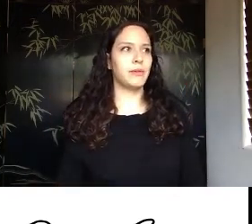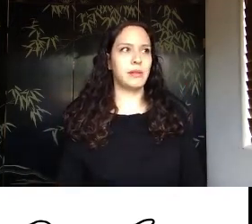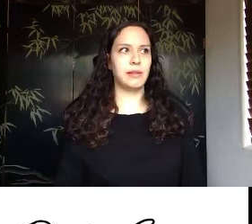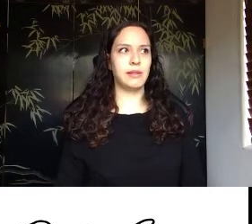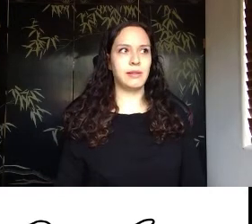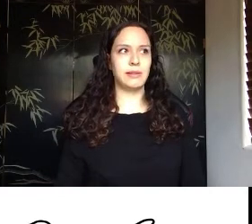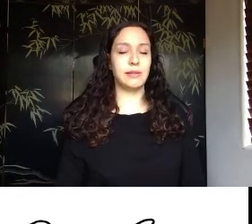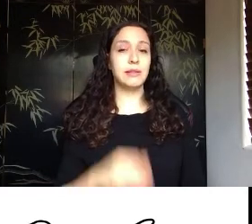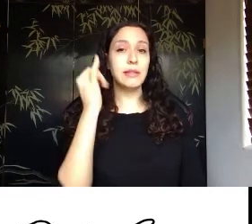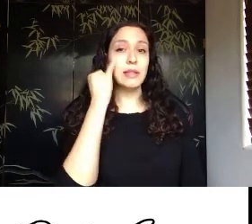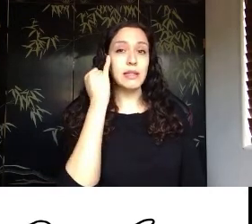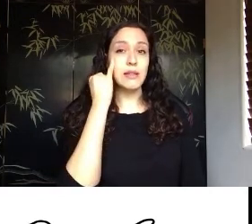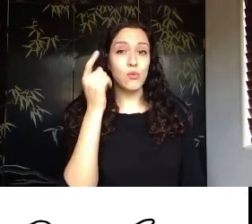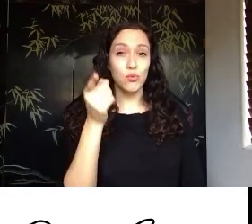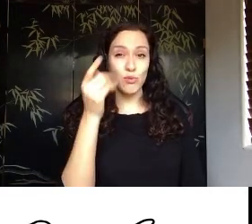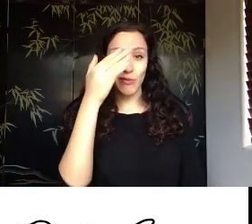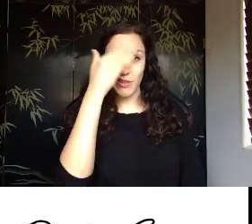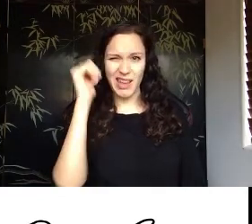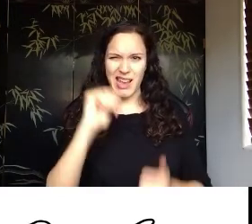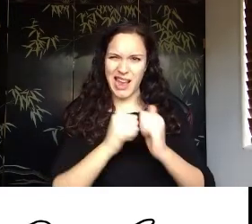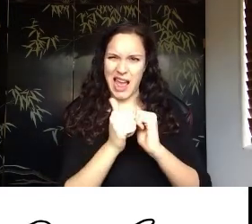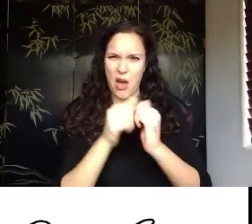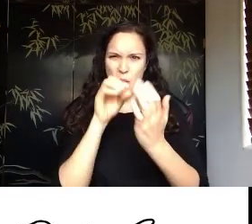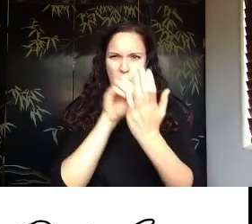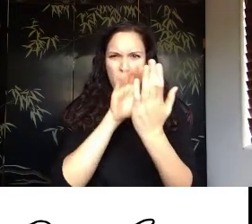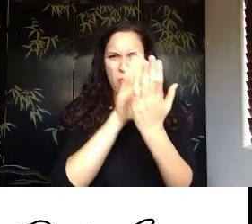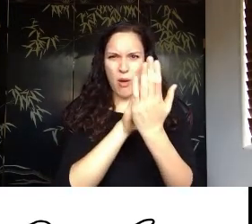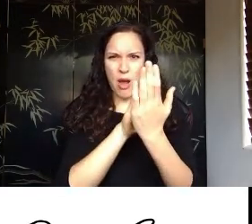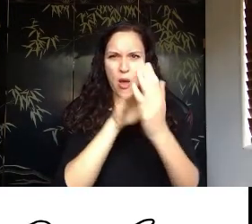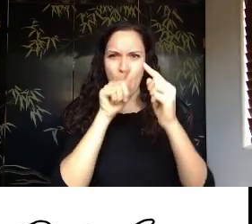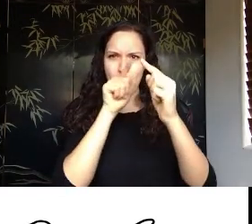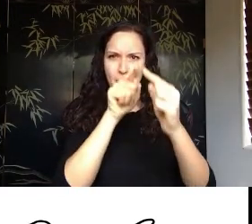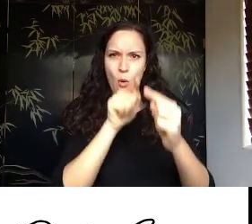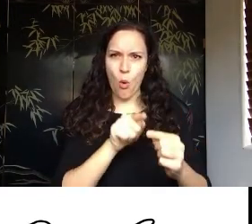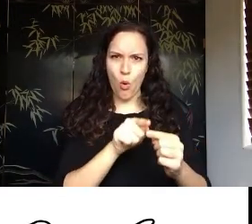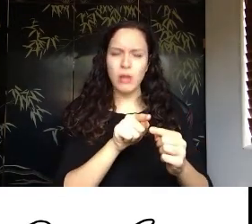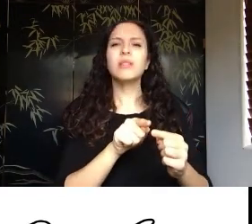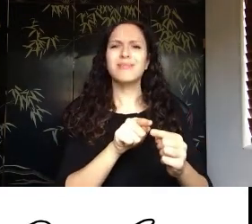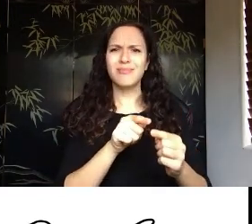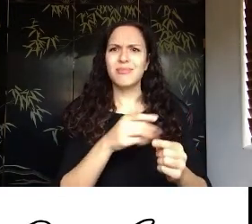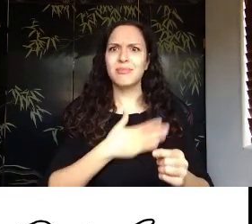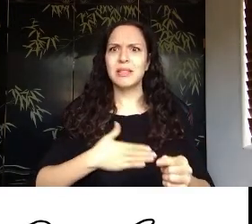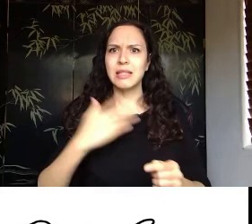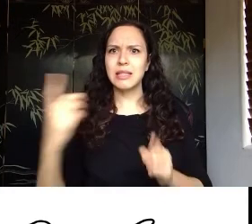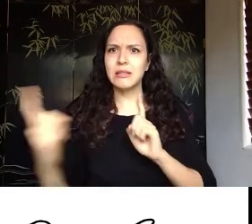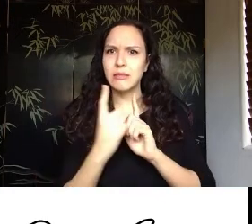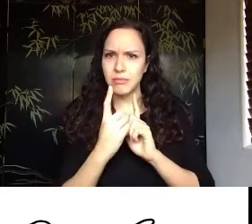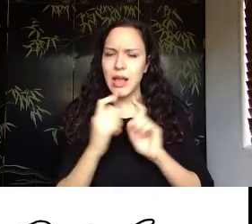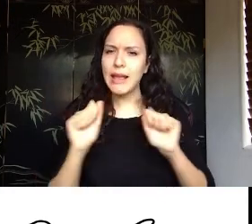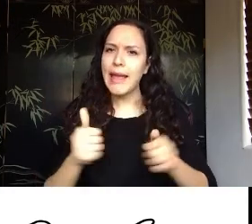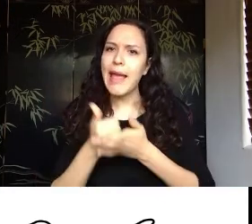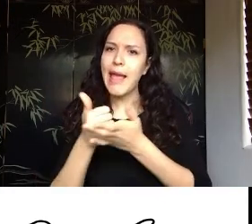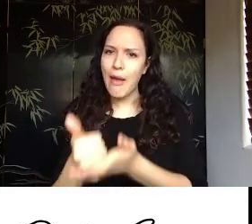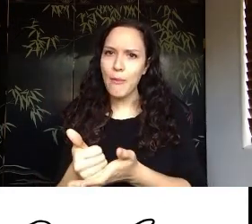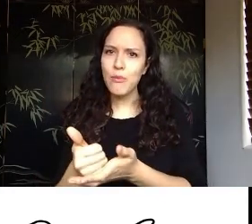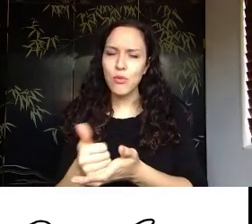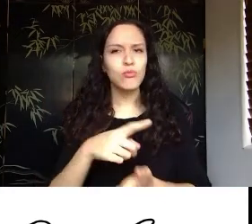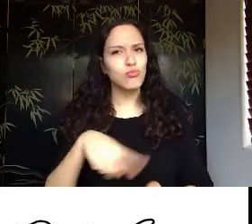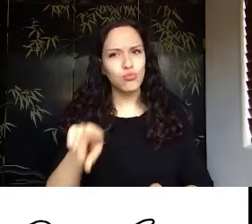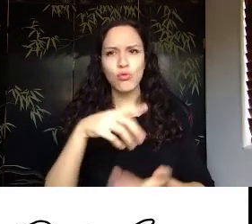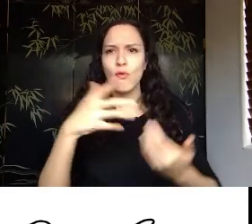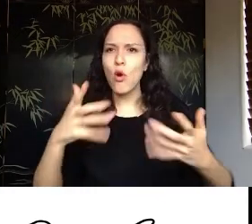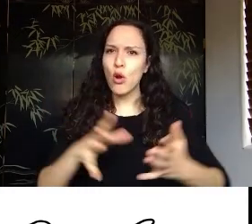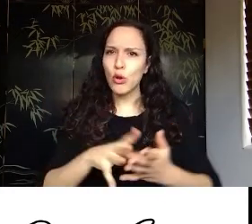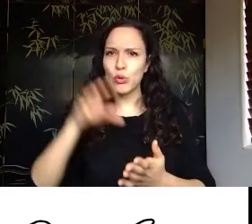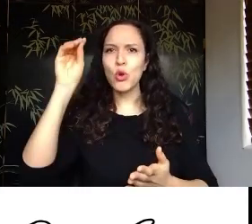you're forgetting how to plot points, please see me so that I can help you out. Okay, you learn how to plot points in